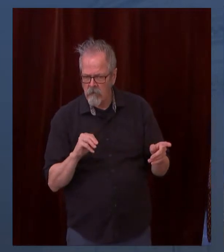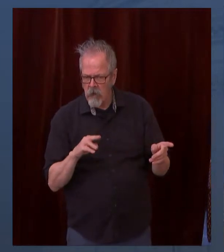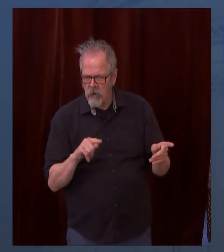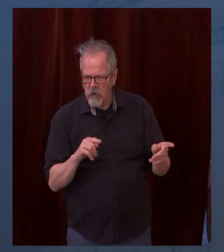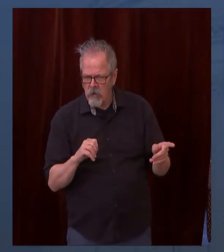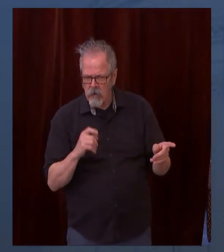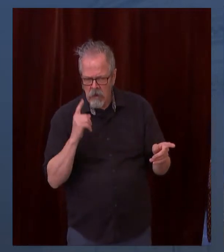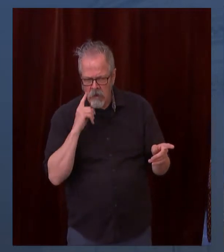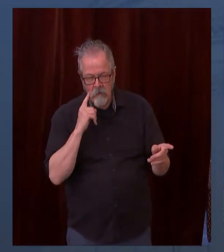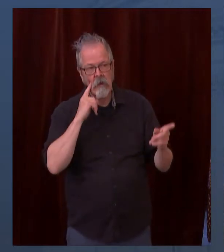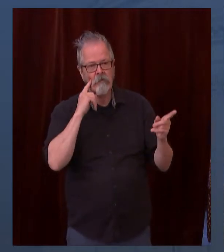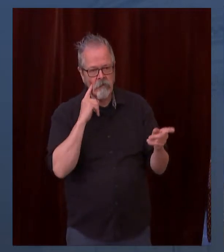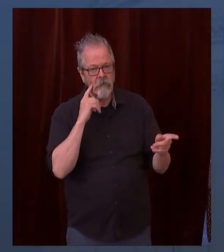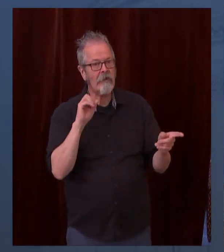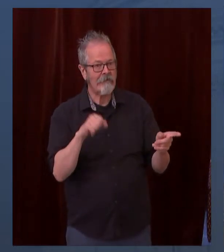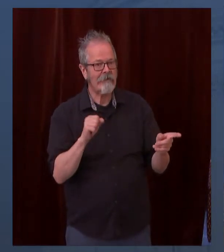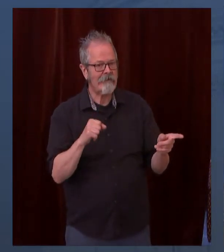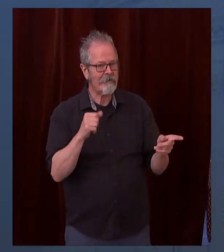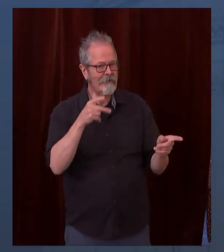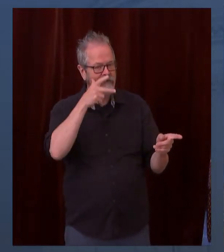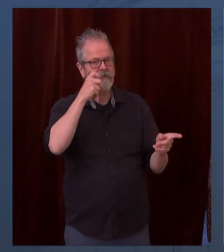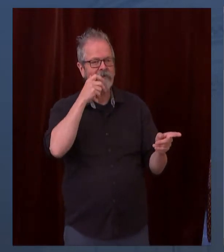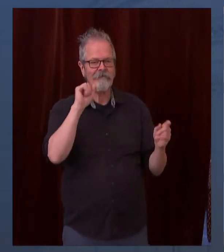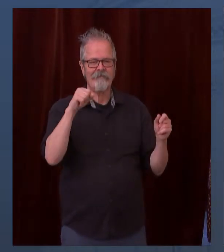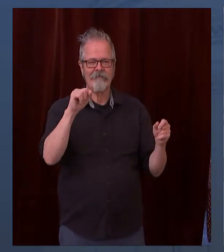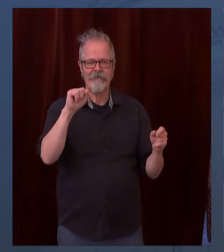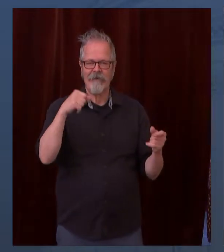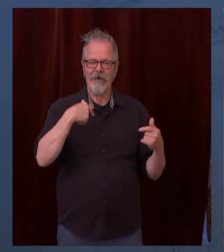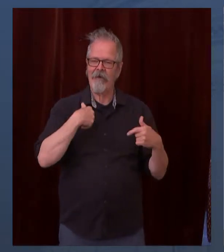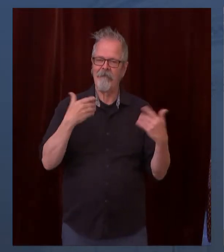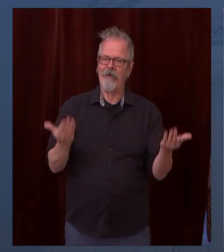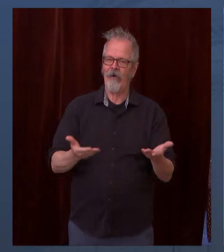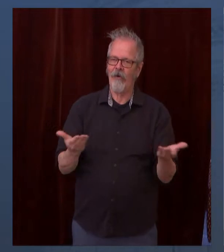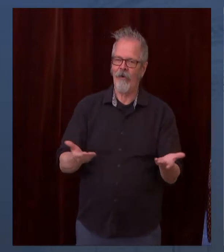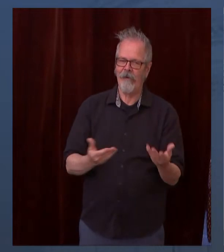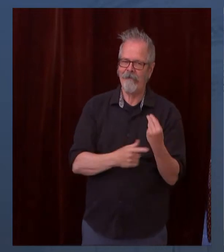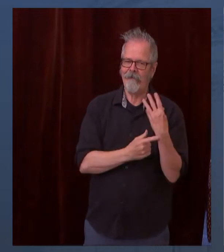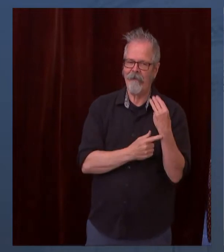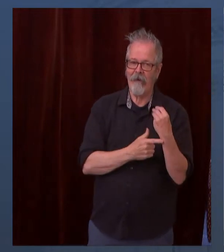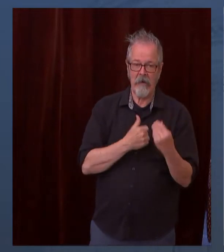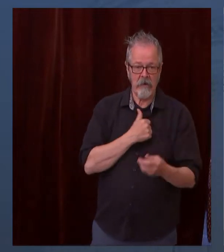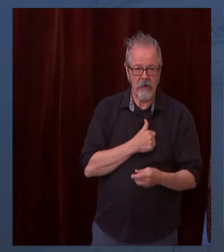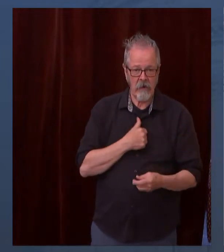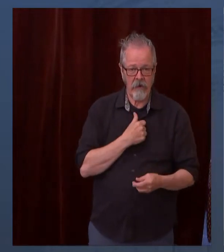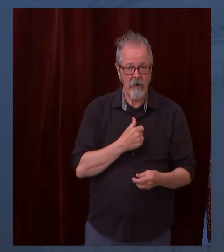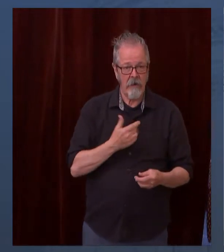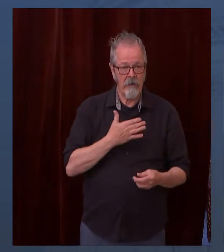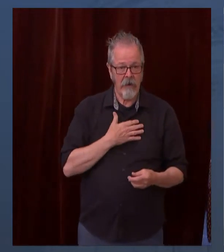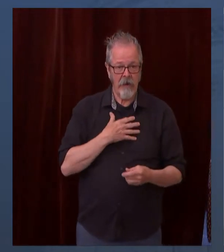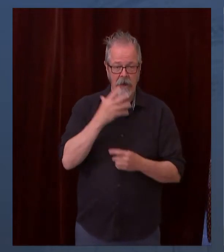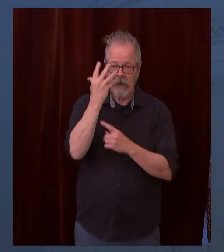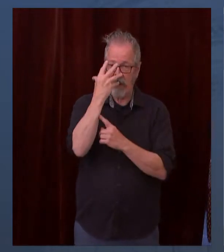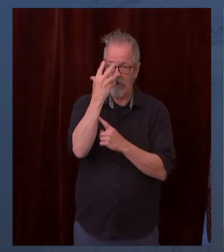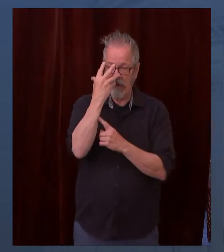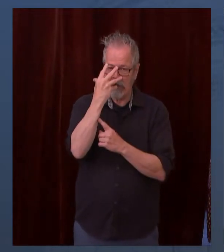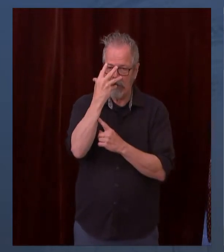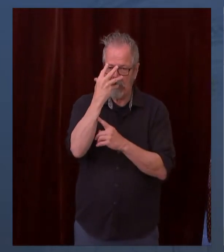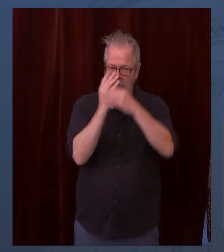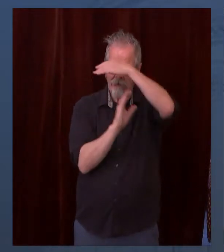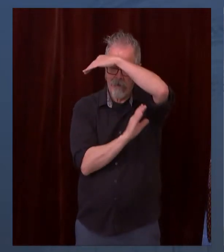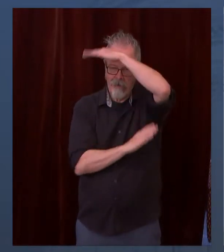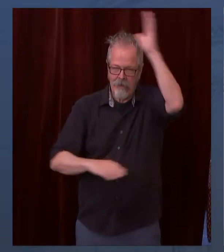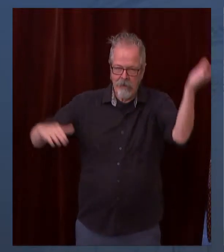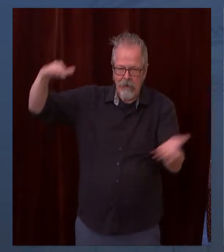Except I'm upside down, so I apologize. I was trying to figure out how to get my camera right side up before I unmuted. Thanks,